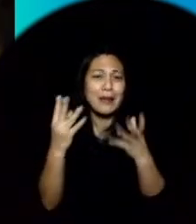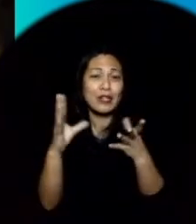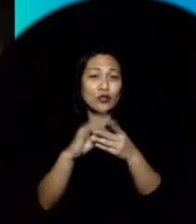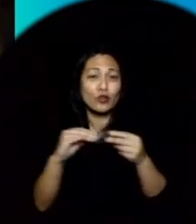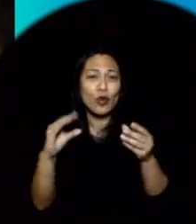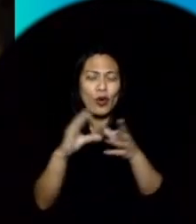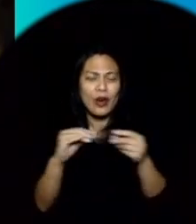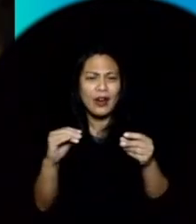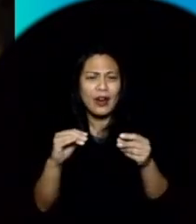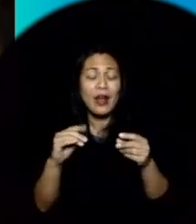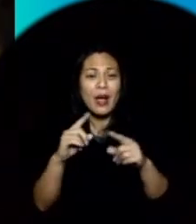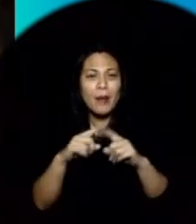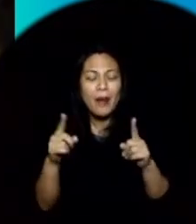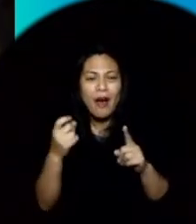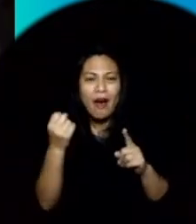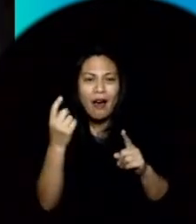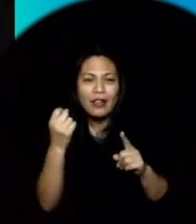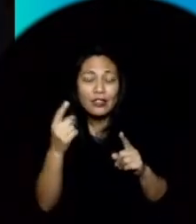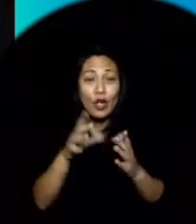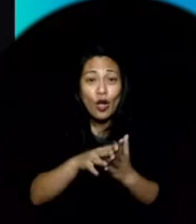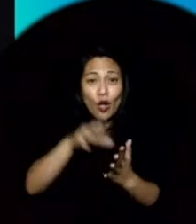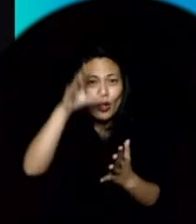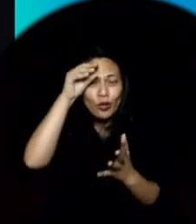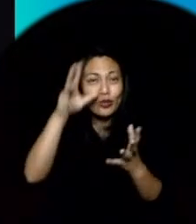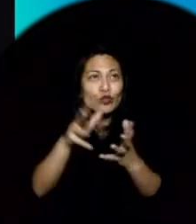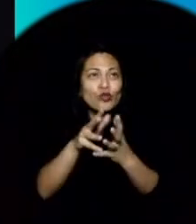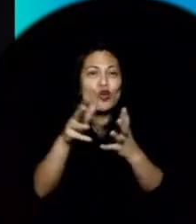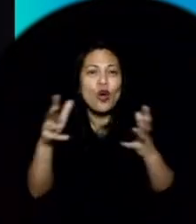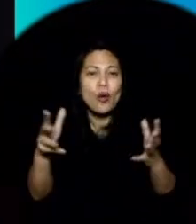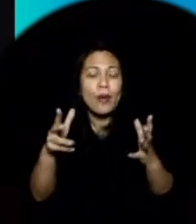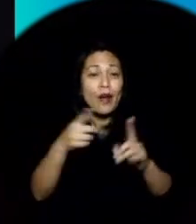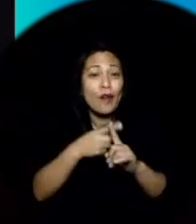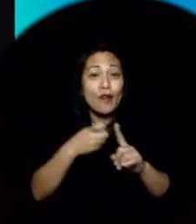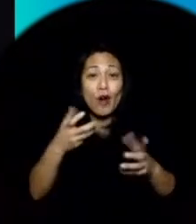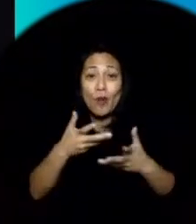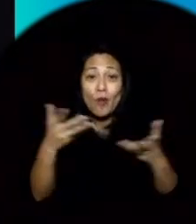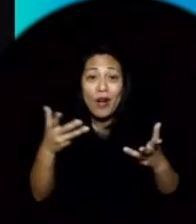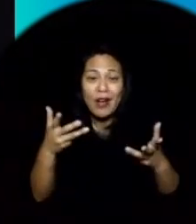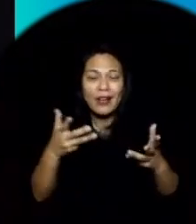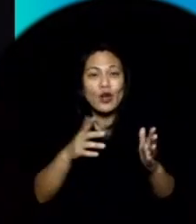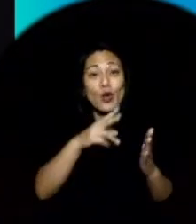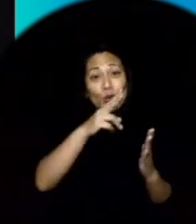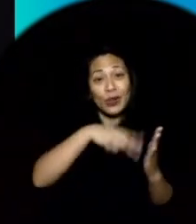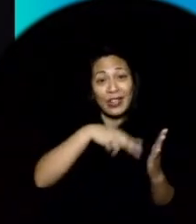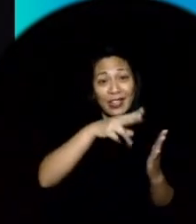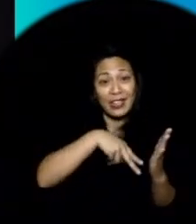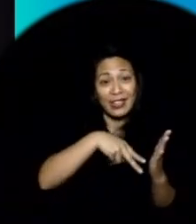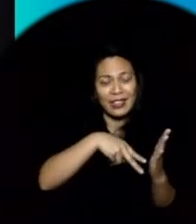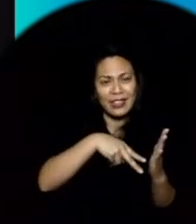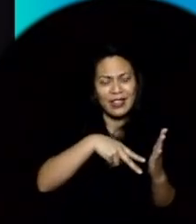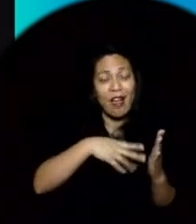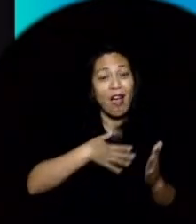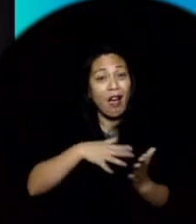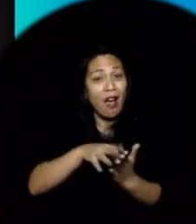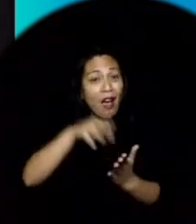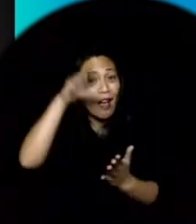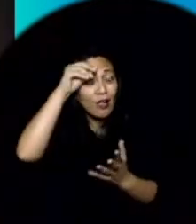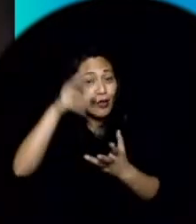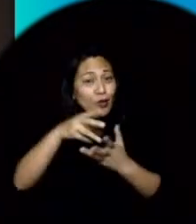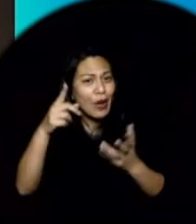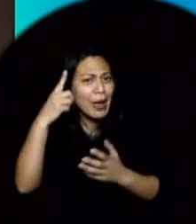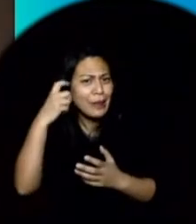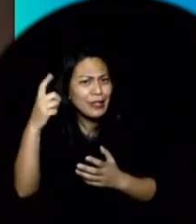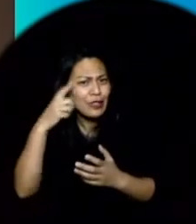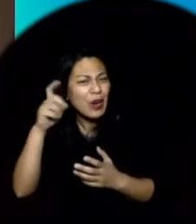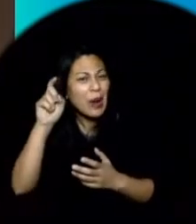reminded about how much you learn about writing from reading. What I learned is that mysteries don't